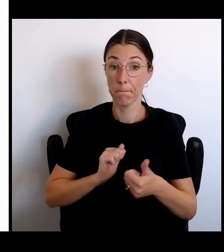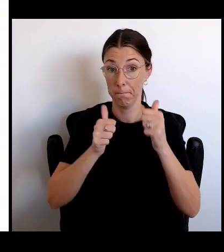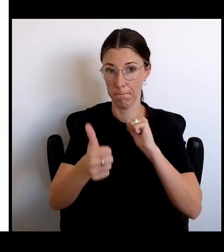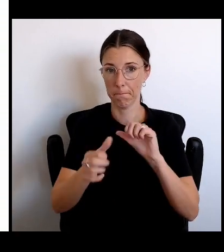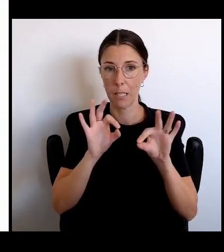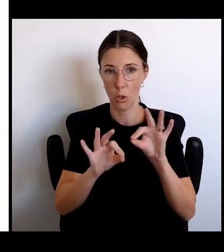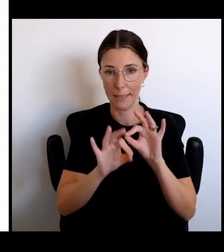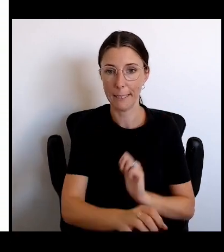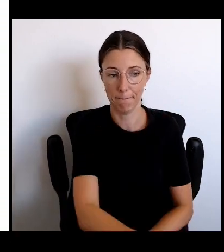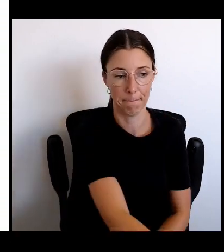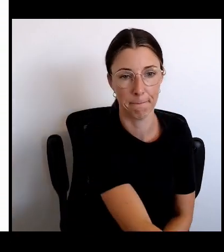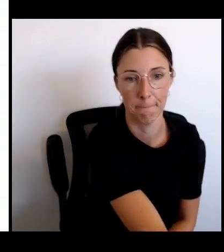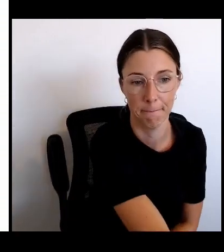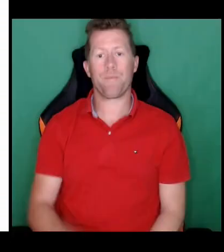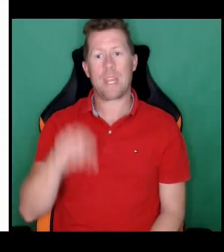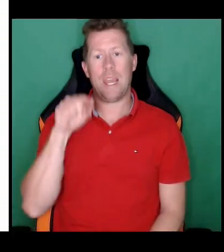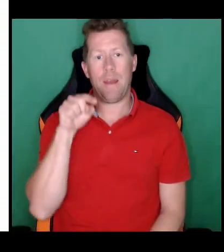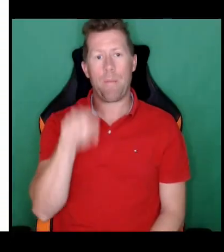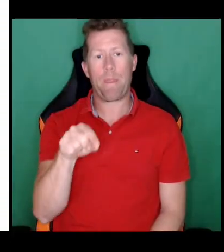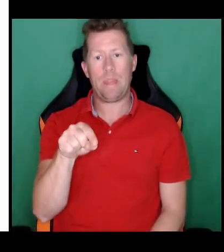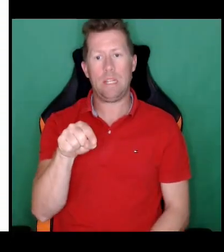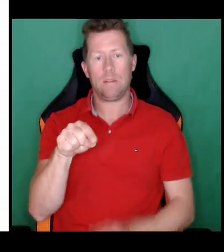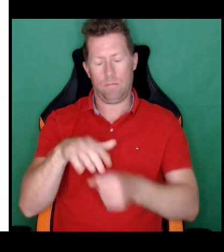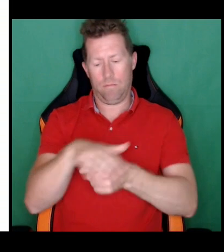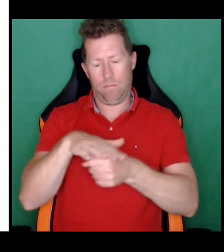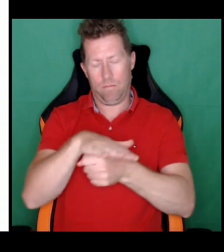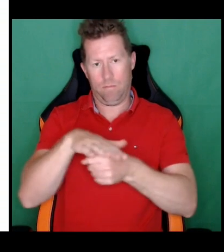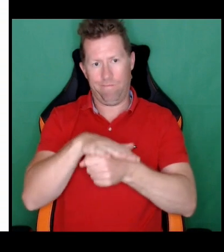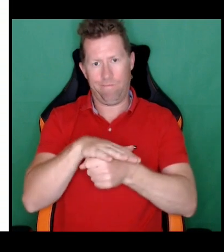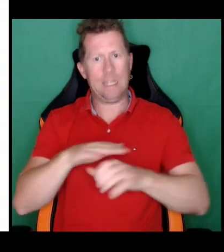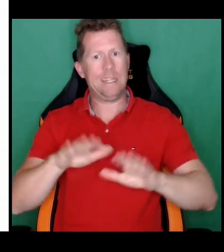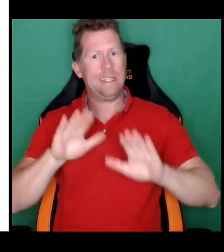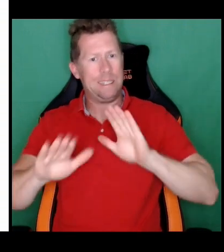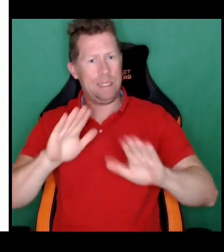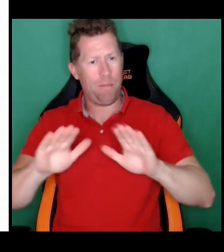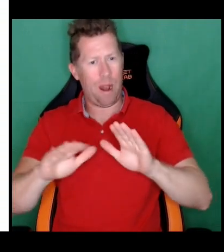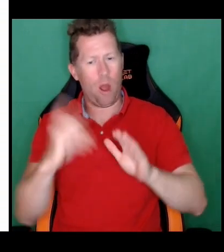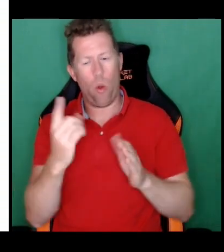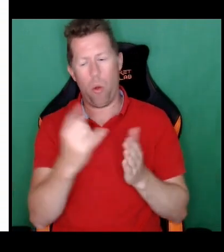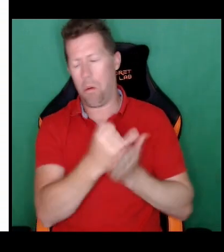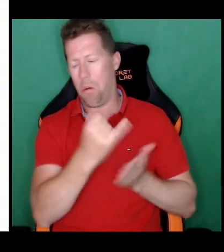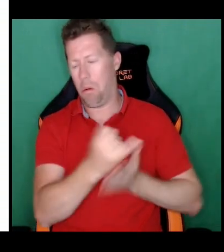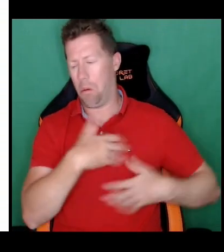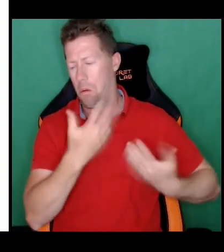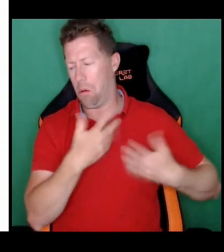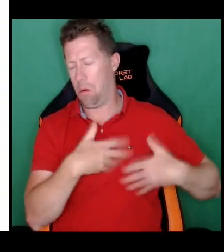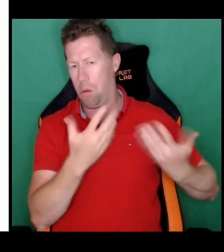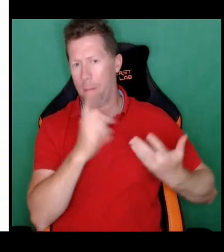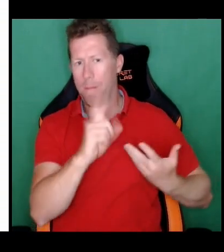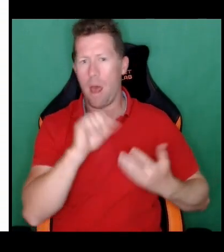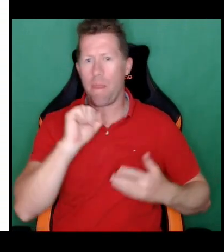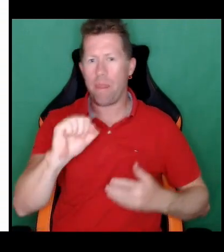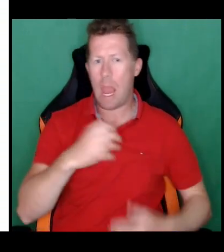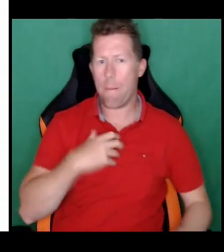So this is the segment that are very similar to the rejectors in many ways, except in terms of their curiosity. So as I